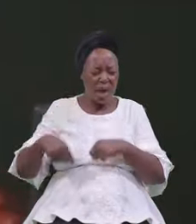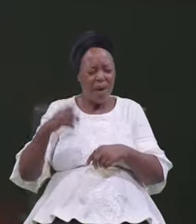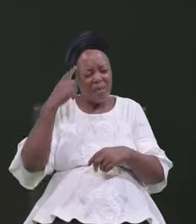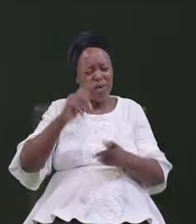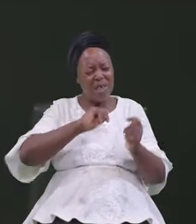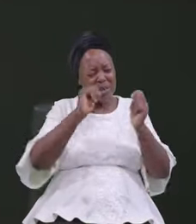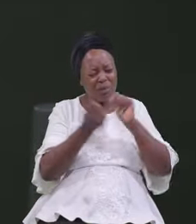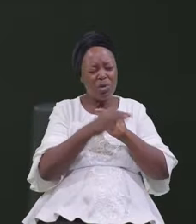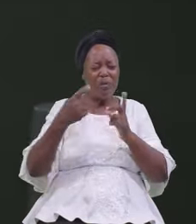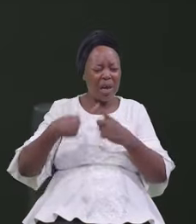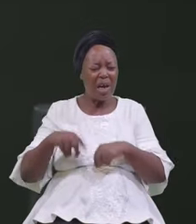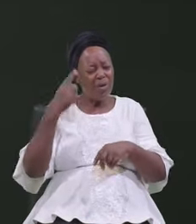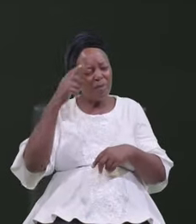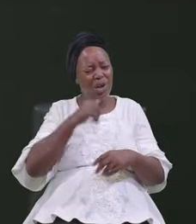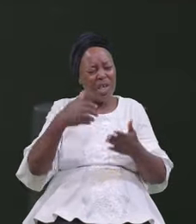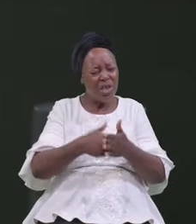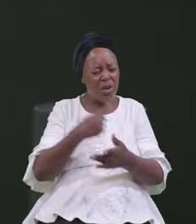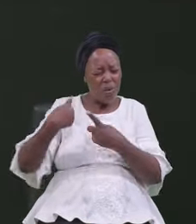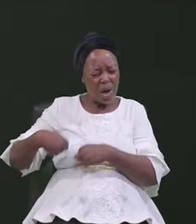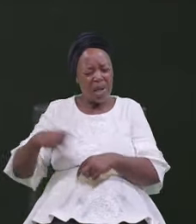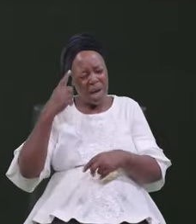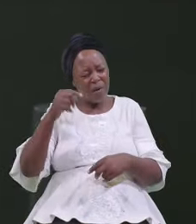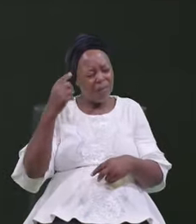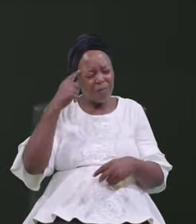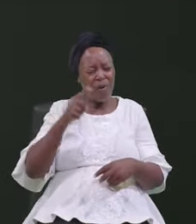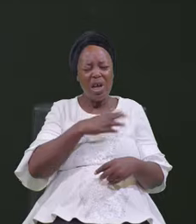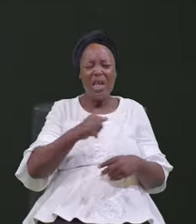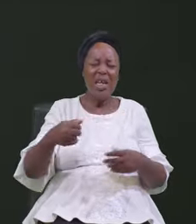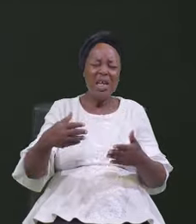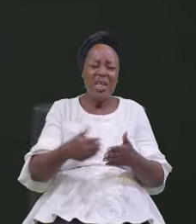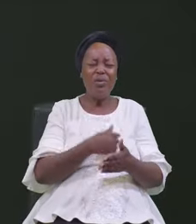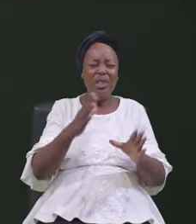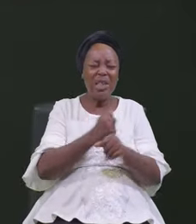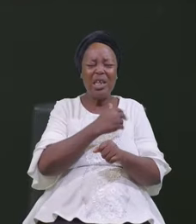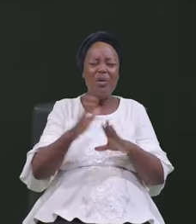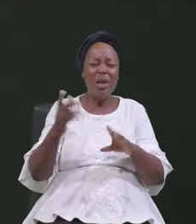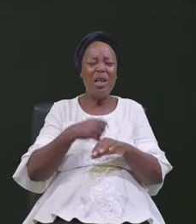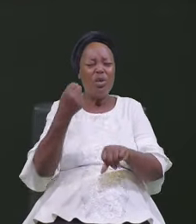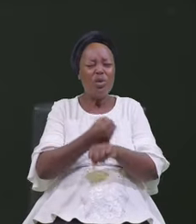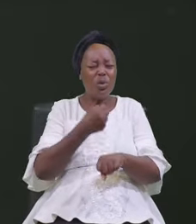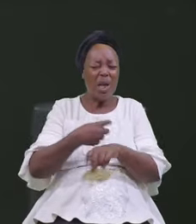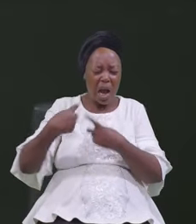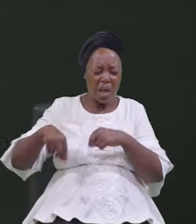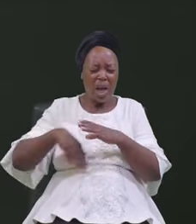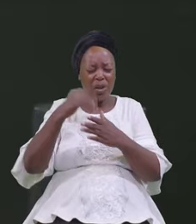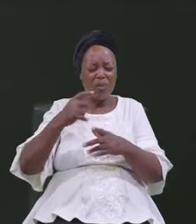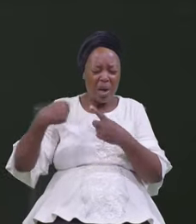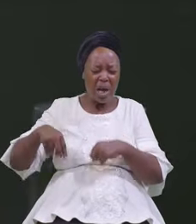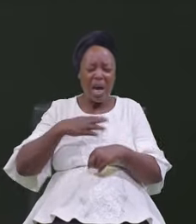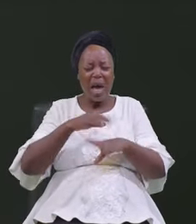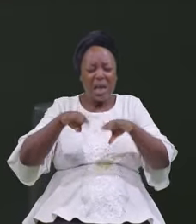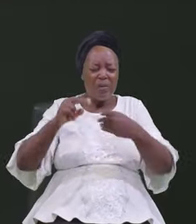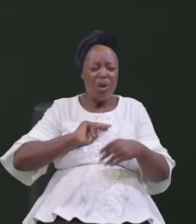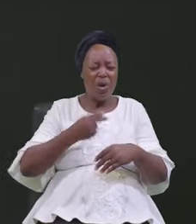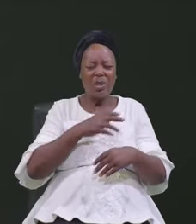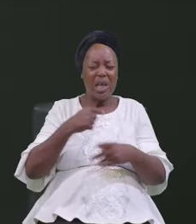of heart, and for a new heart, and for you taking away the stony heart out of our heart and giving us a